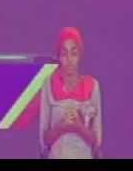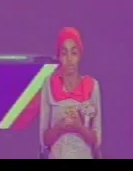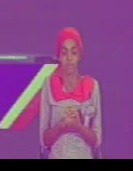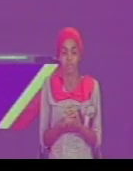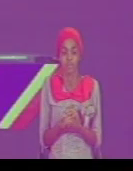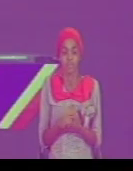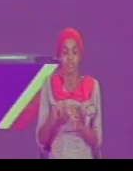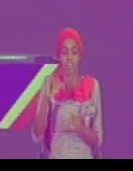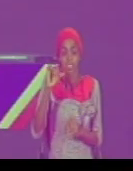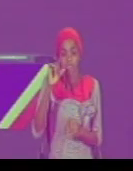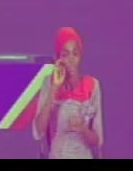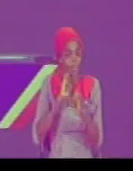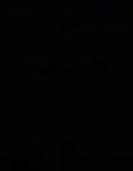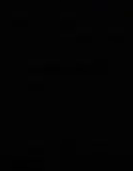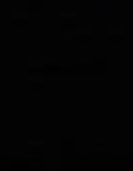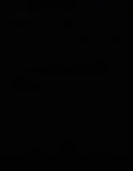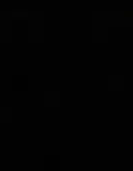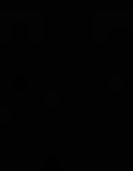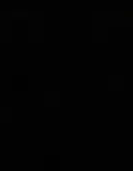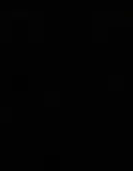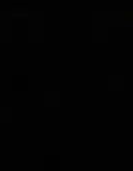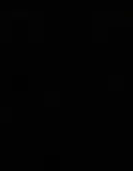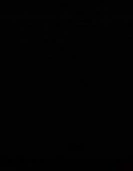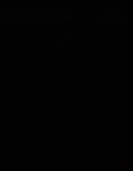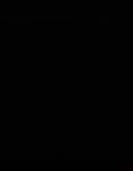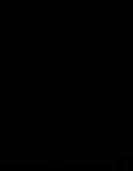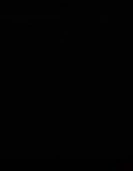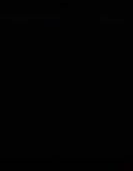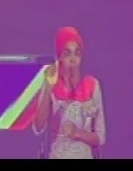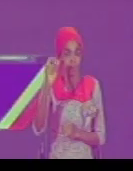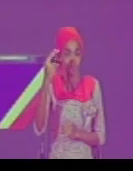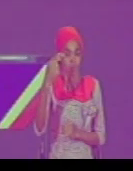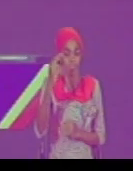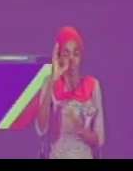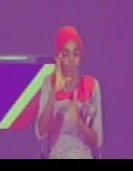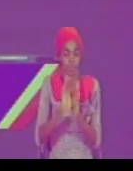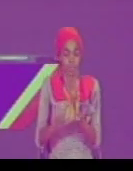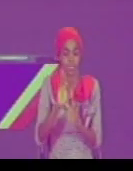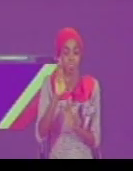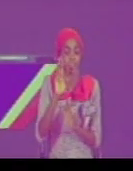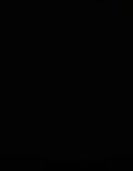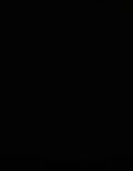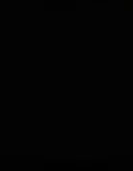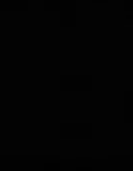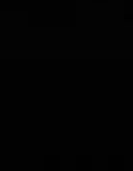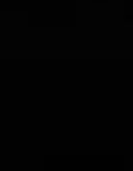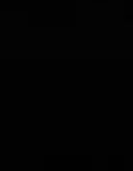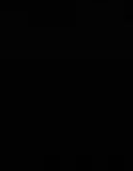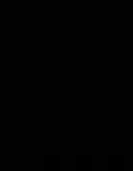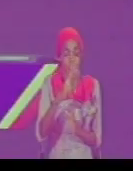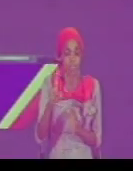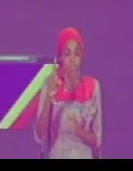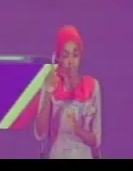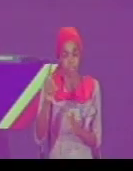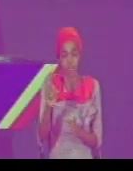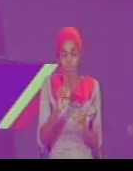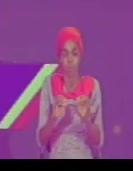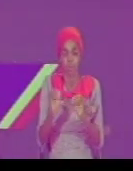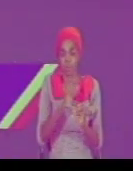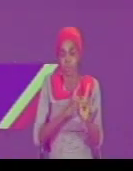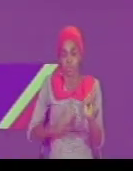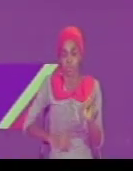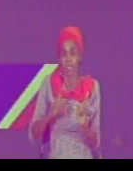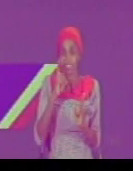reading from verse 1. Isaiah 25, verse, thou art my God. That's the